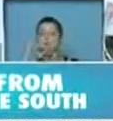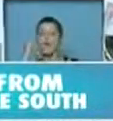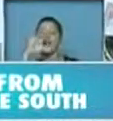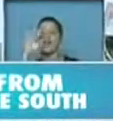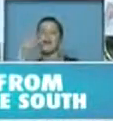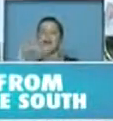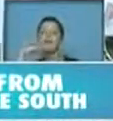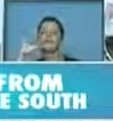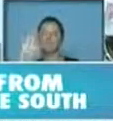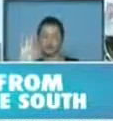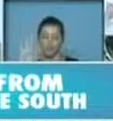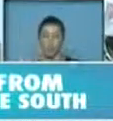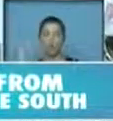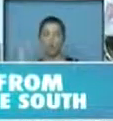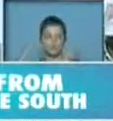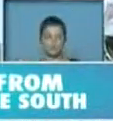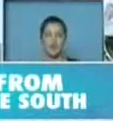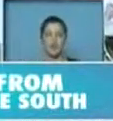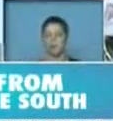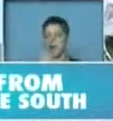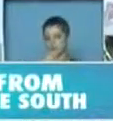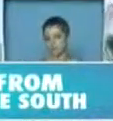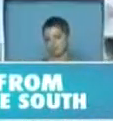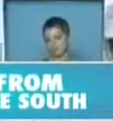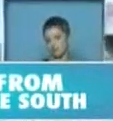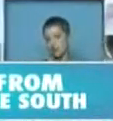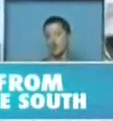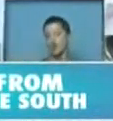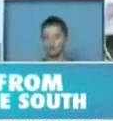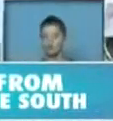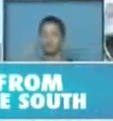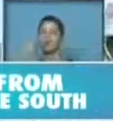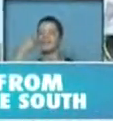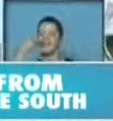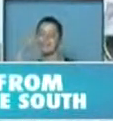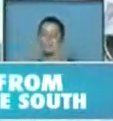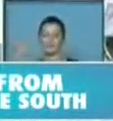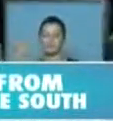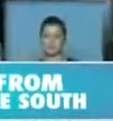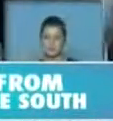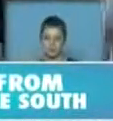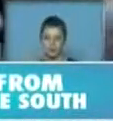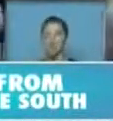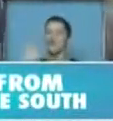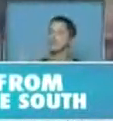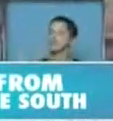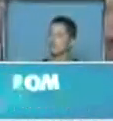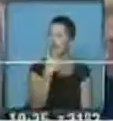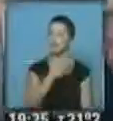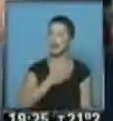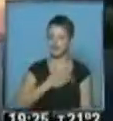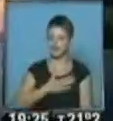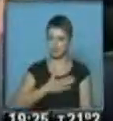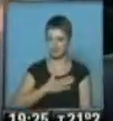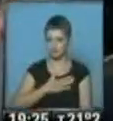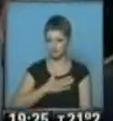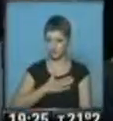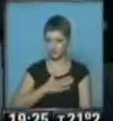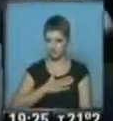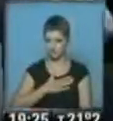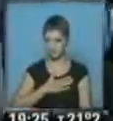Fernandez denounced the vulture funds and their strategies to extract money from developing countries thank